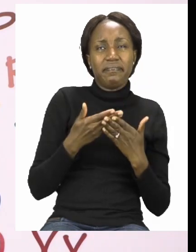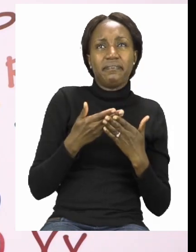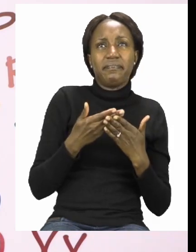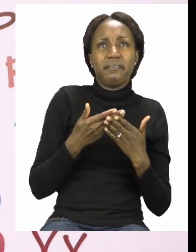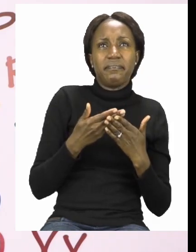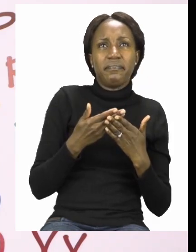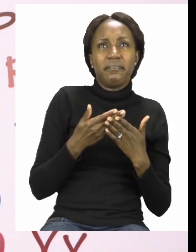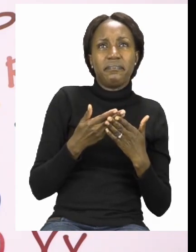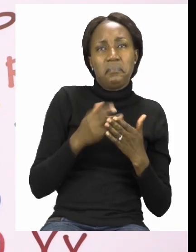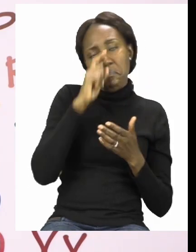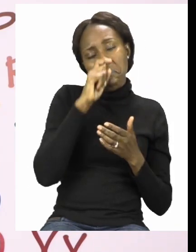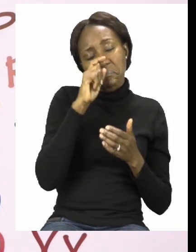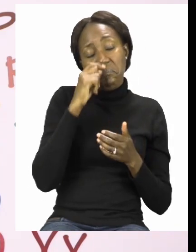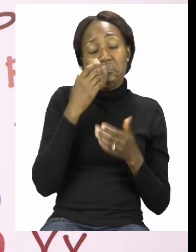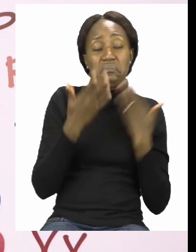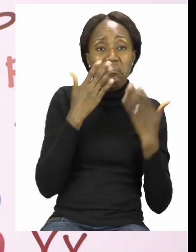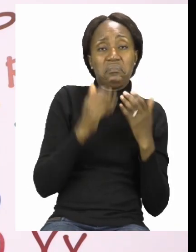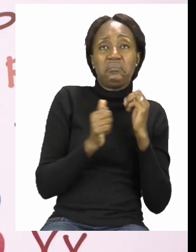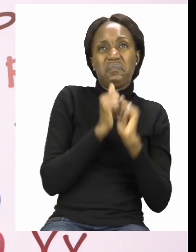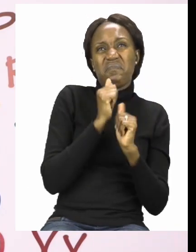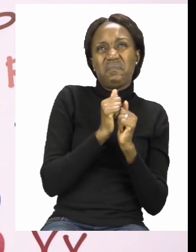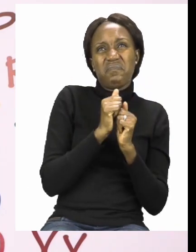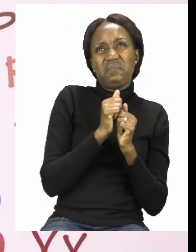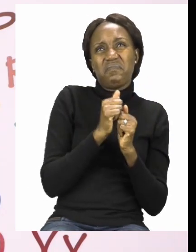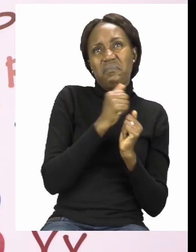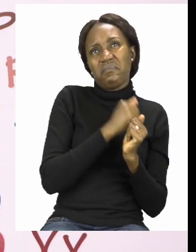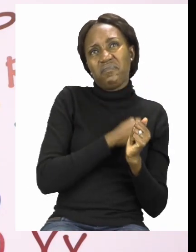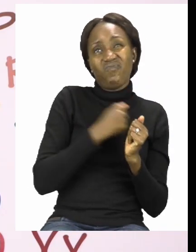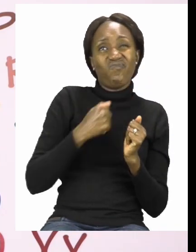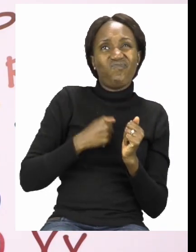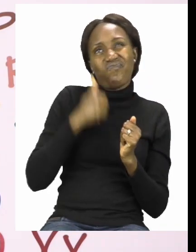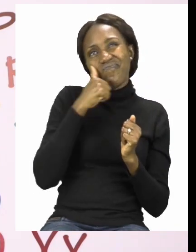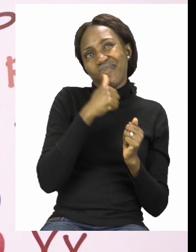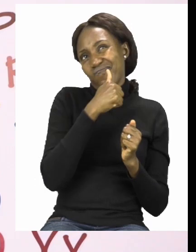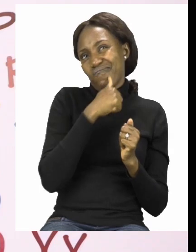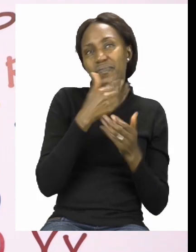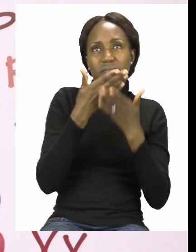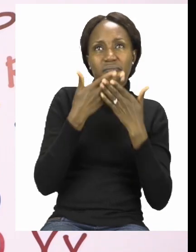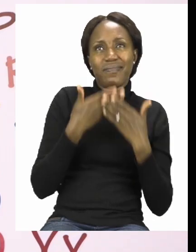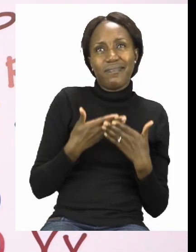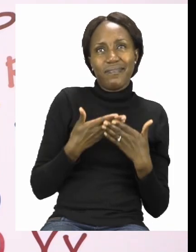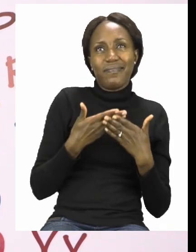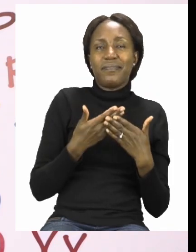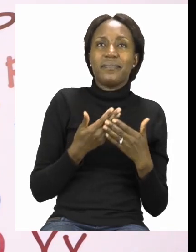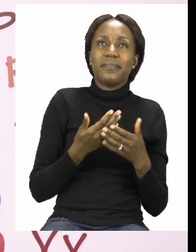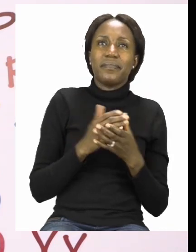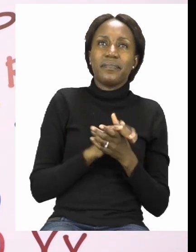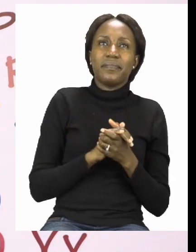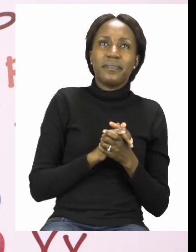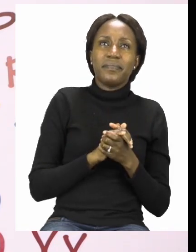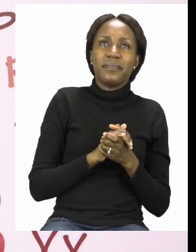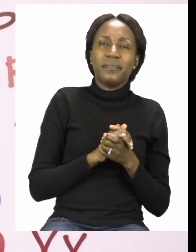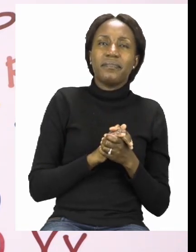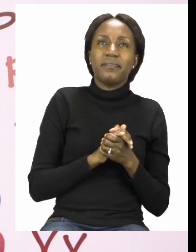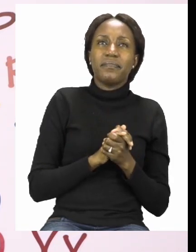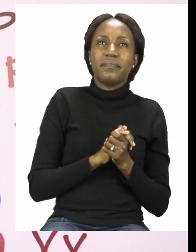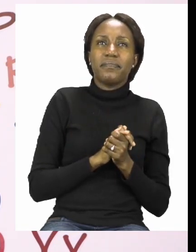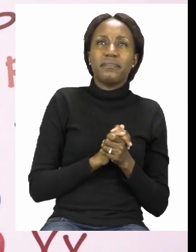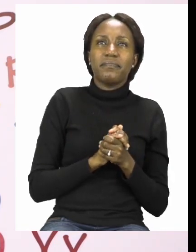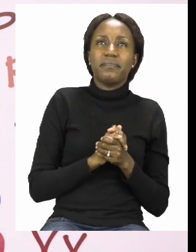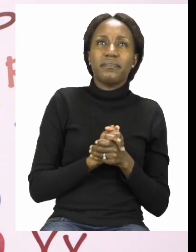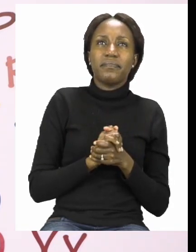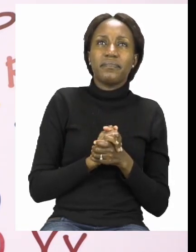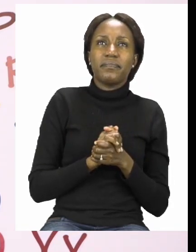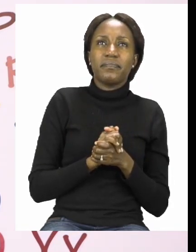or girl or an adult to help you with the spellings. I want you to say the words out loud for